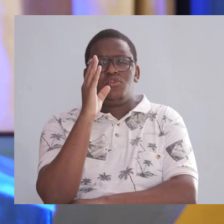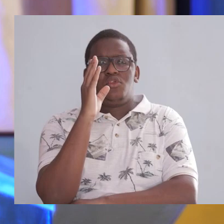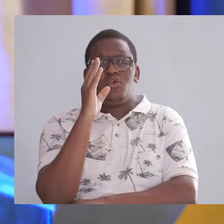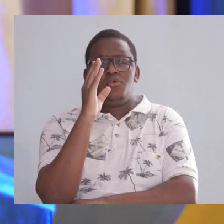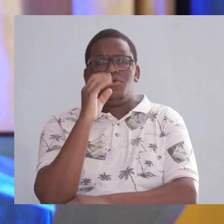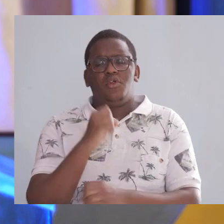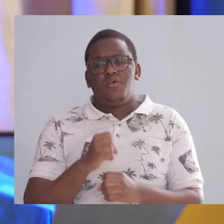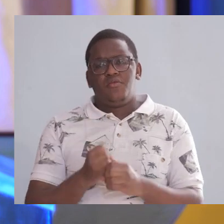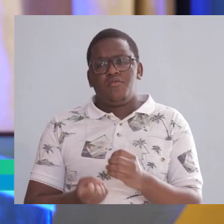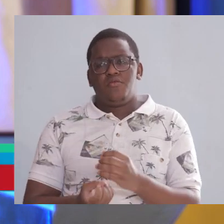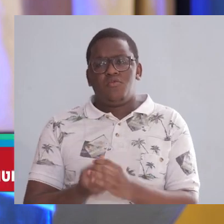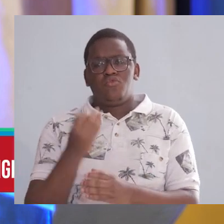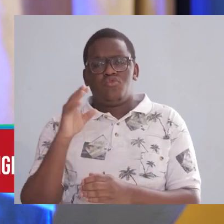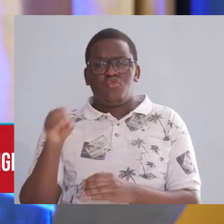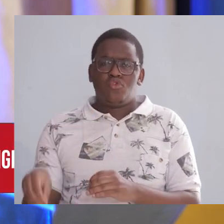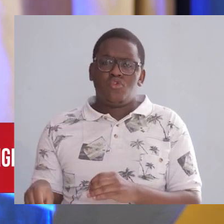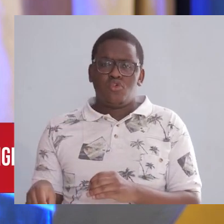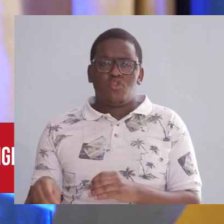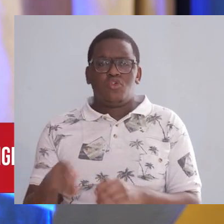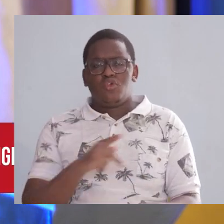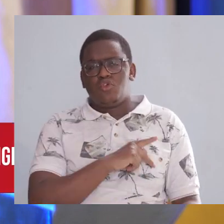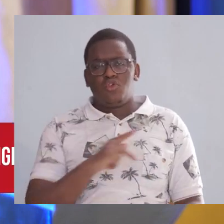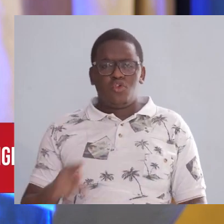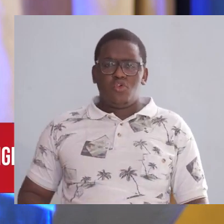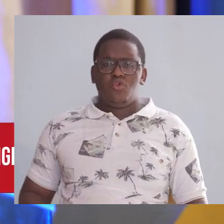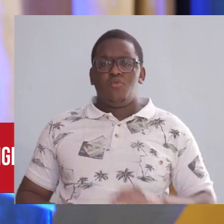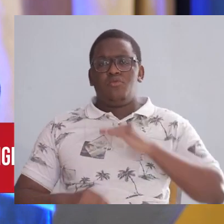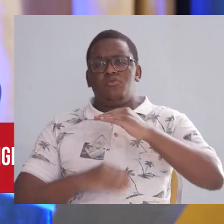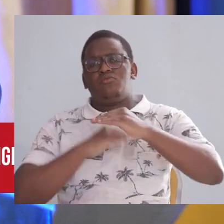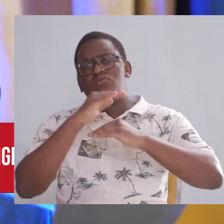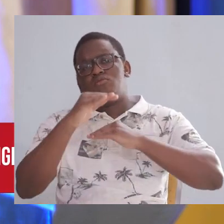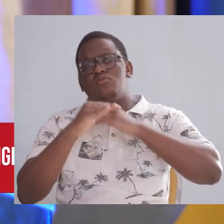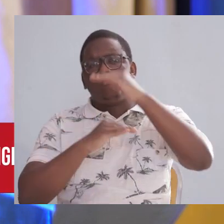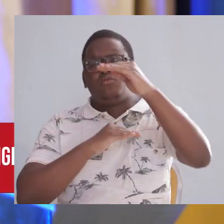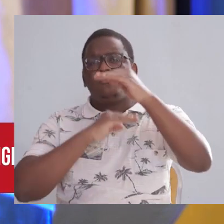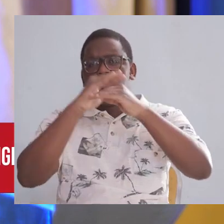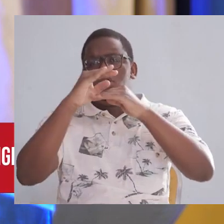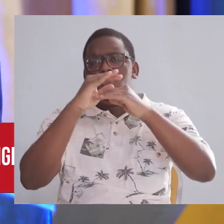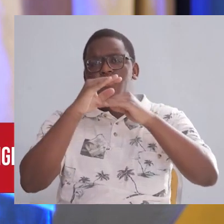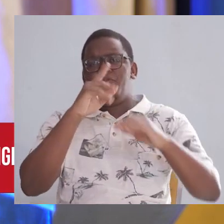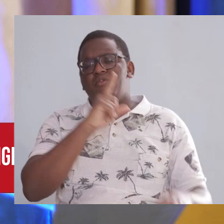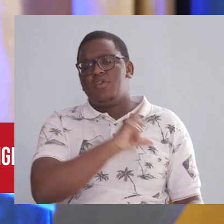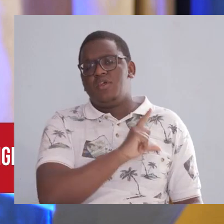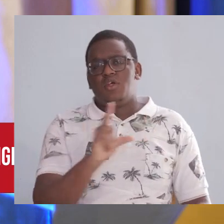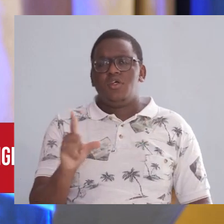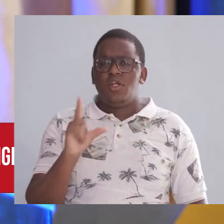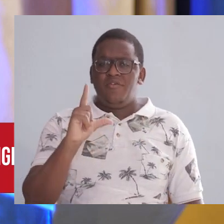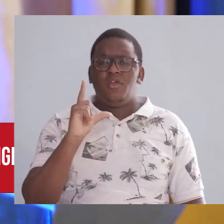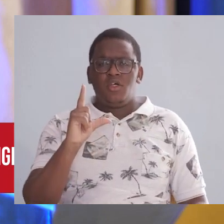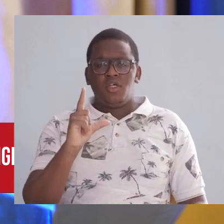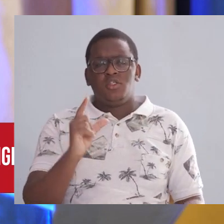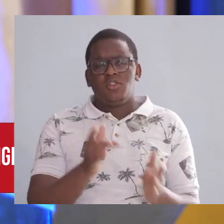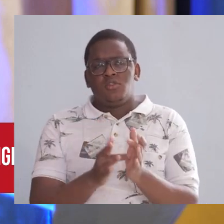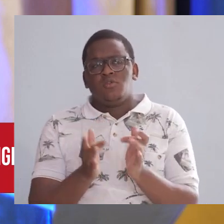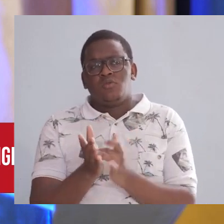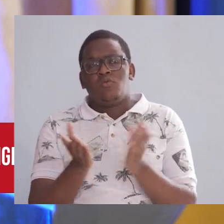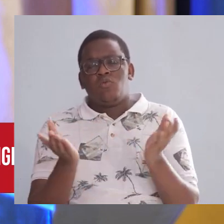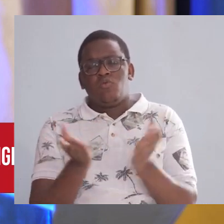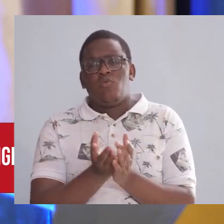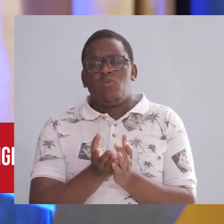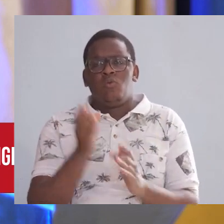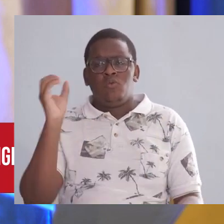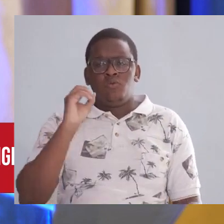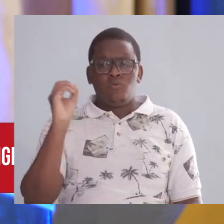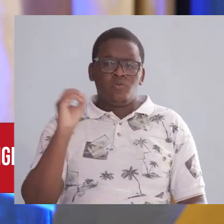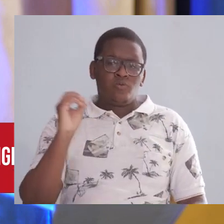heaven. Another verse is Leviticus chapter 19, verse 13. It says, do not defraud